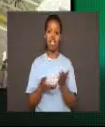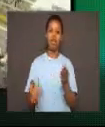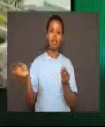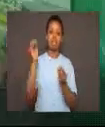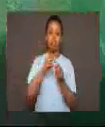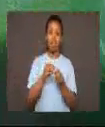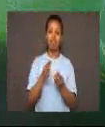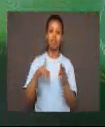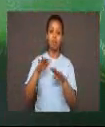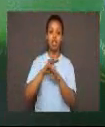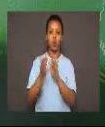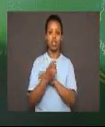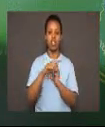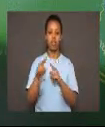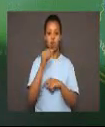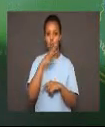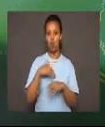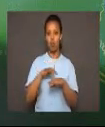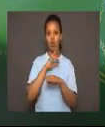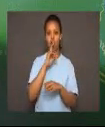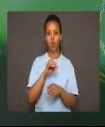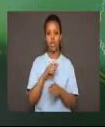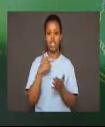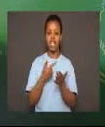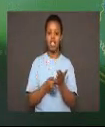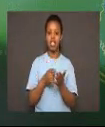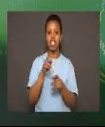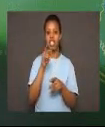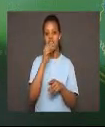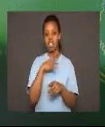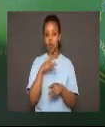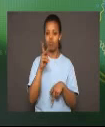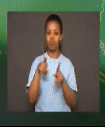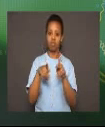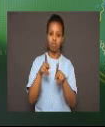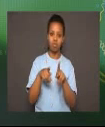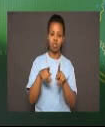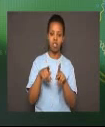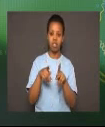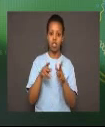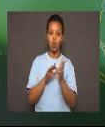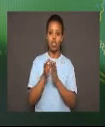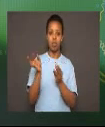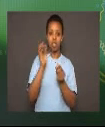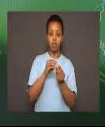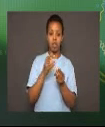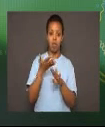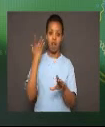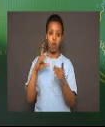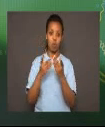humans. The rapid growth of the world's population over the past